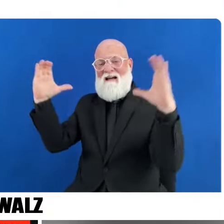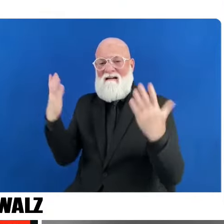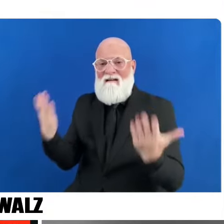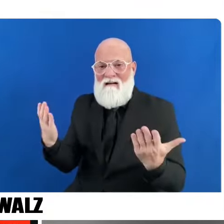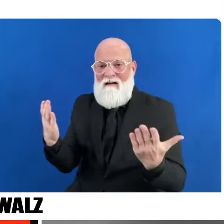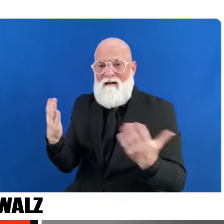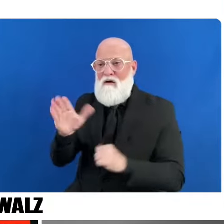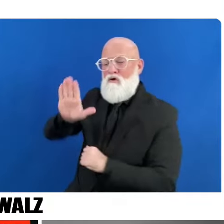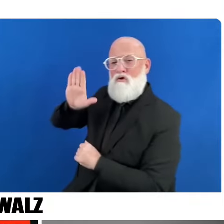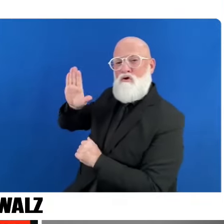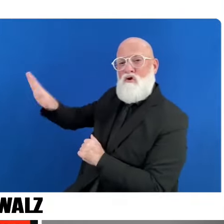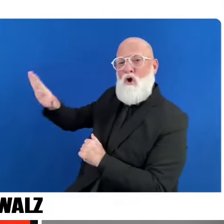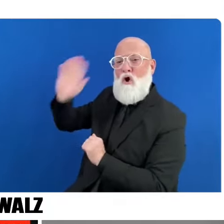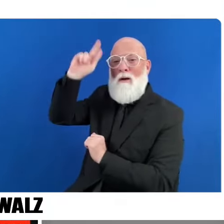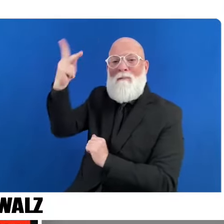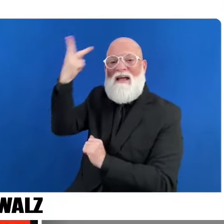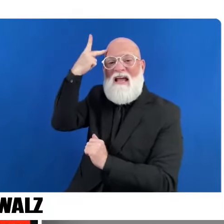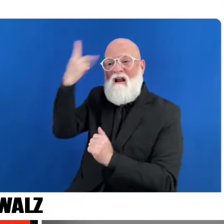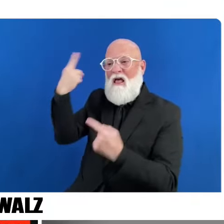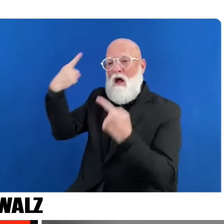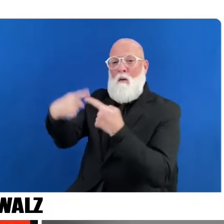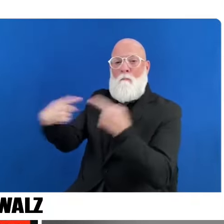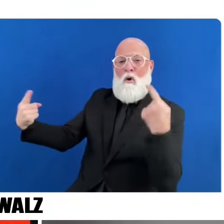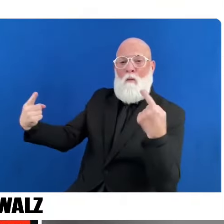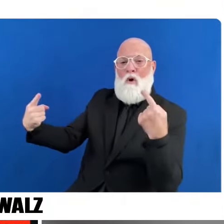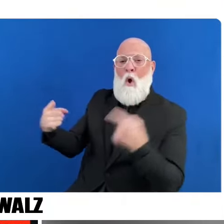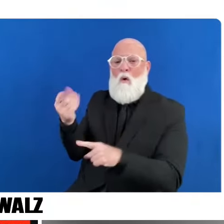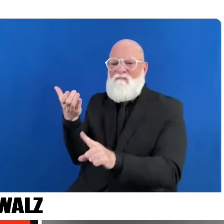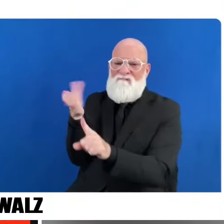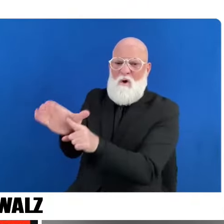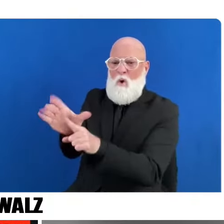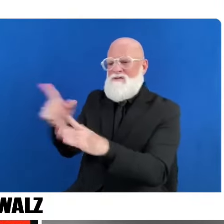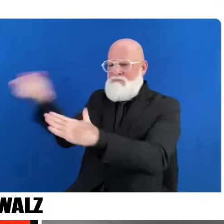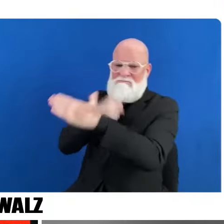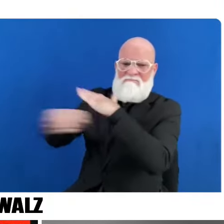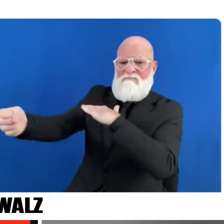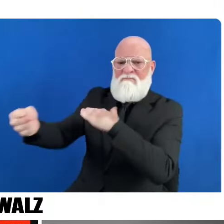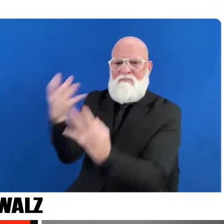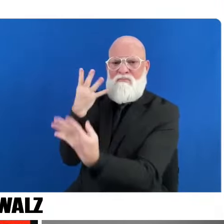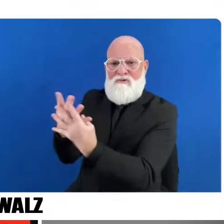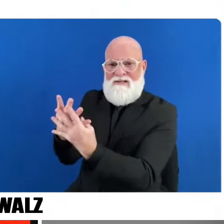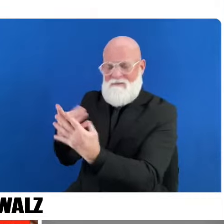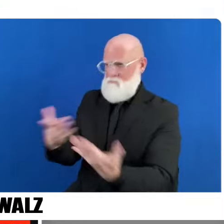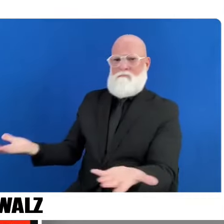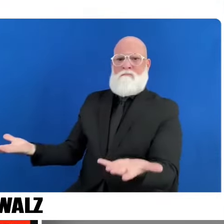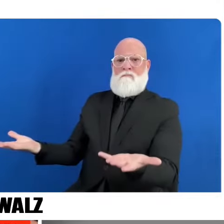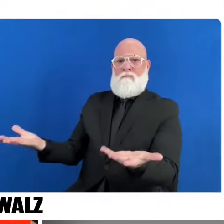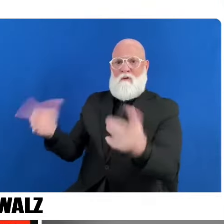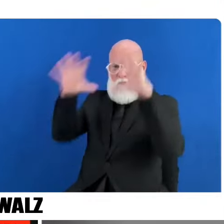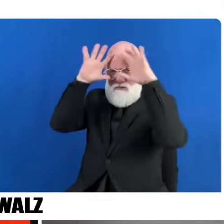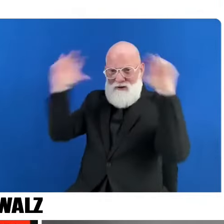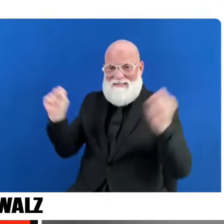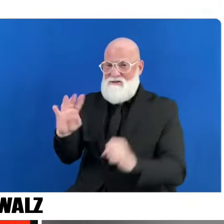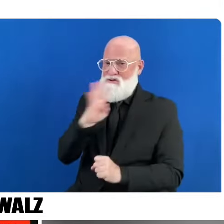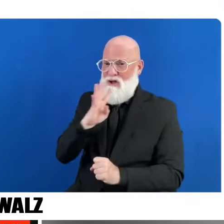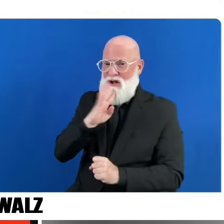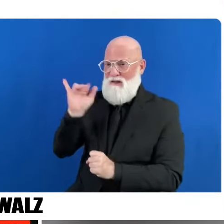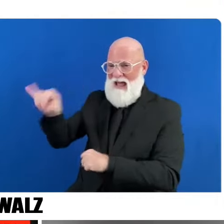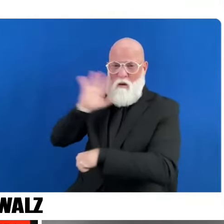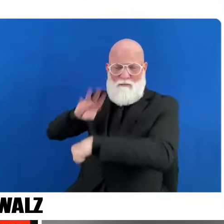opponents, already laying the groundwork for people not accepting this. And a president's words matter. A president's words